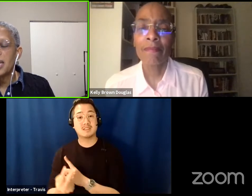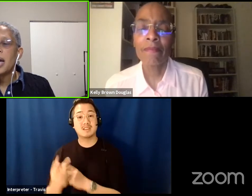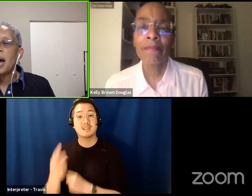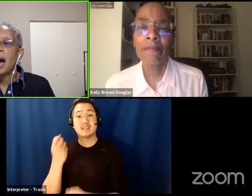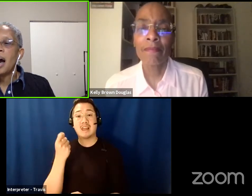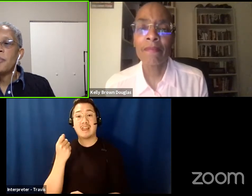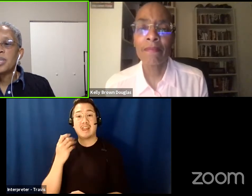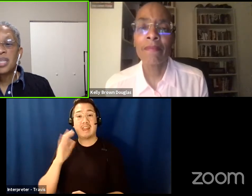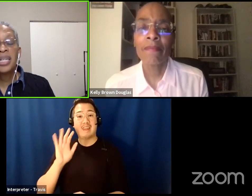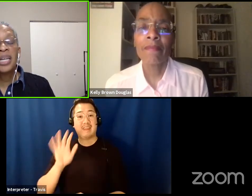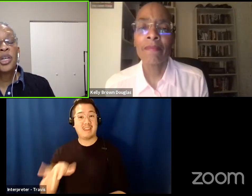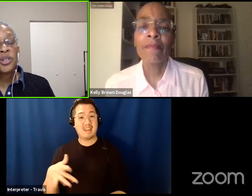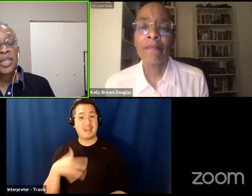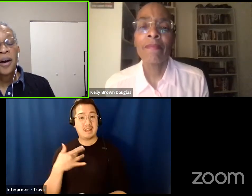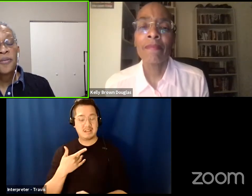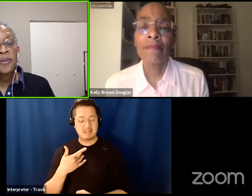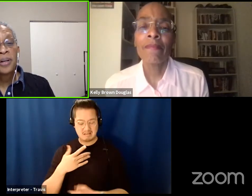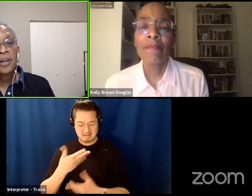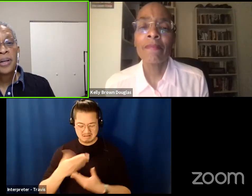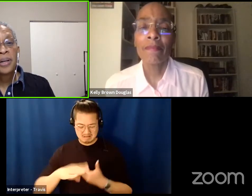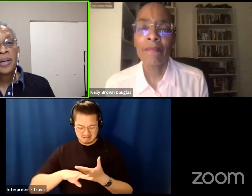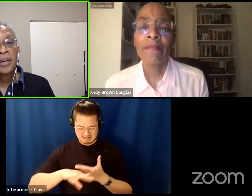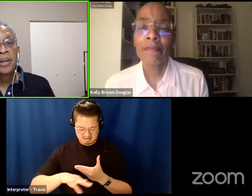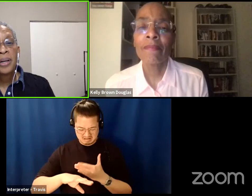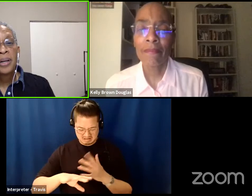be studying yourself.